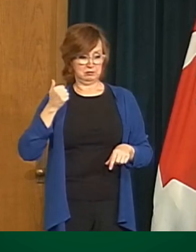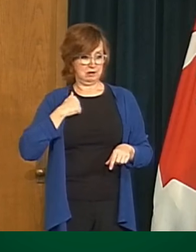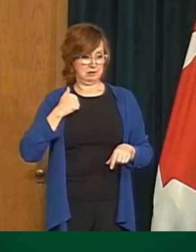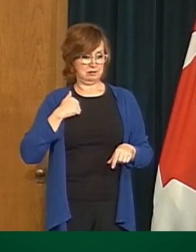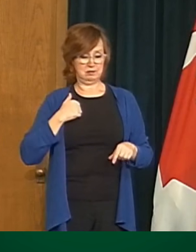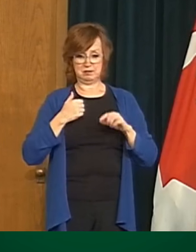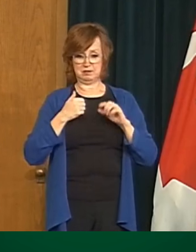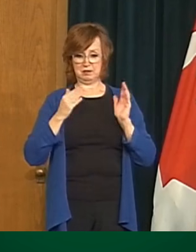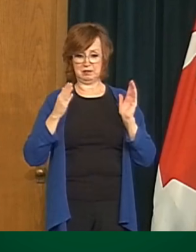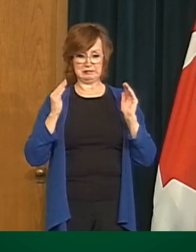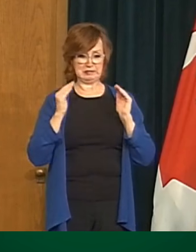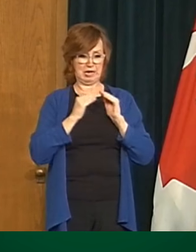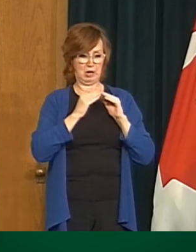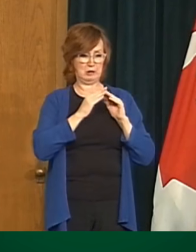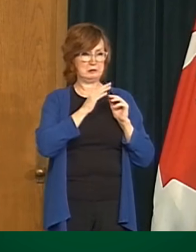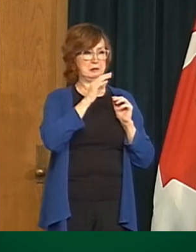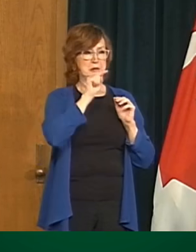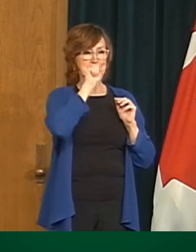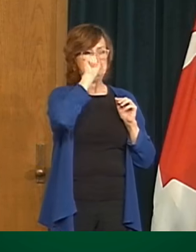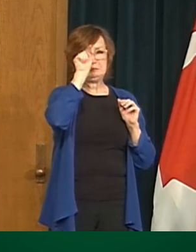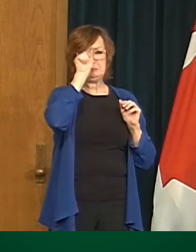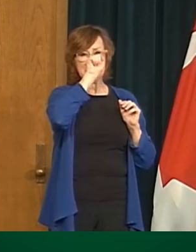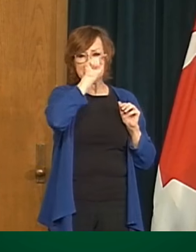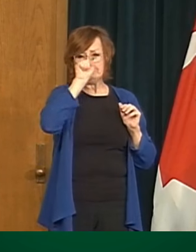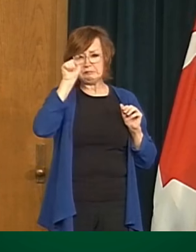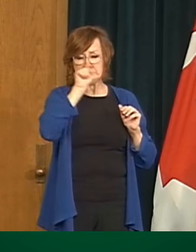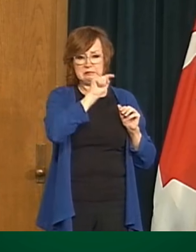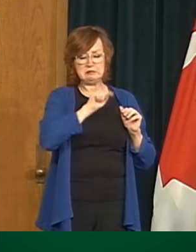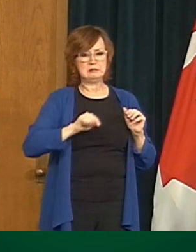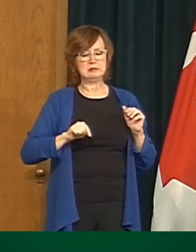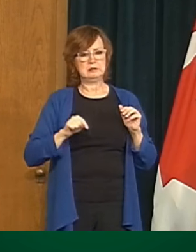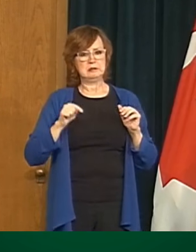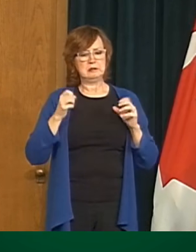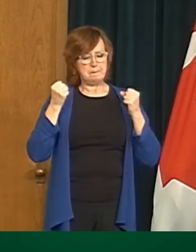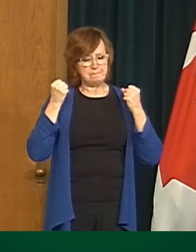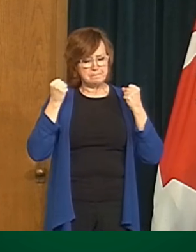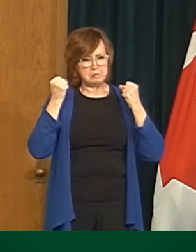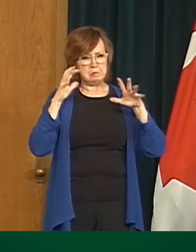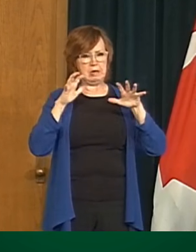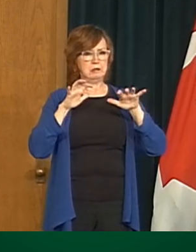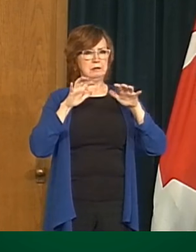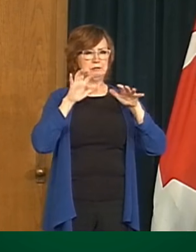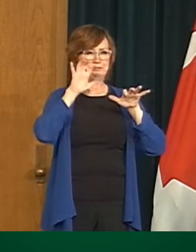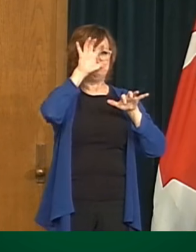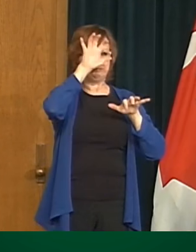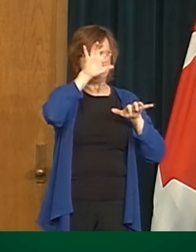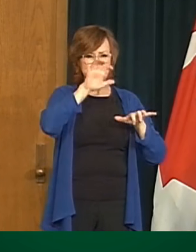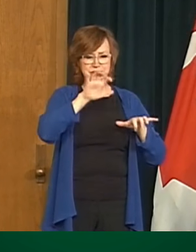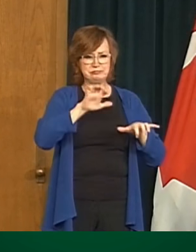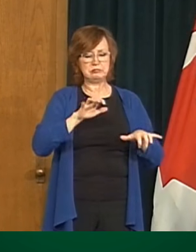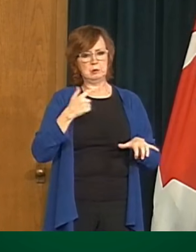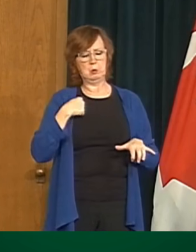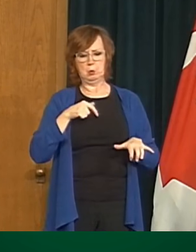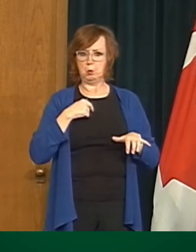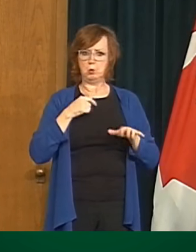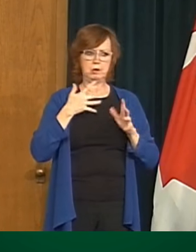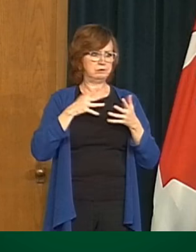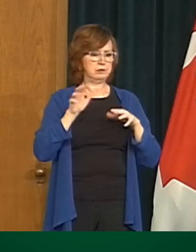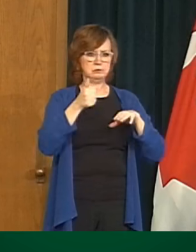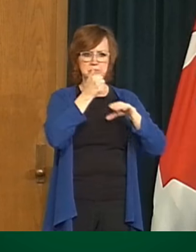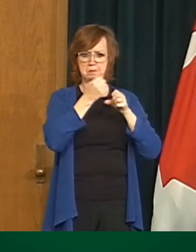manage outbreaks on an ongoing basis as we start not just reopening our economy, but reopening the healthcare system.